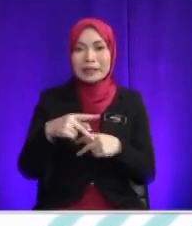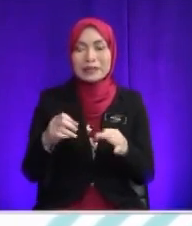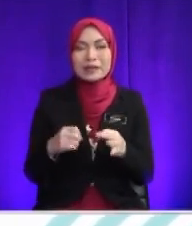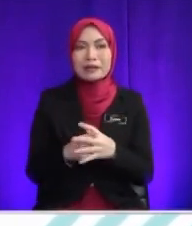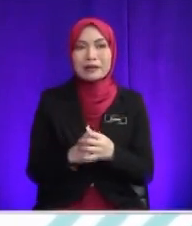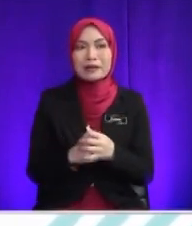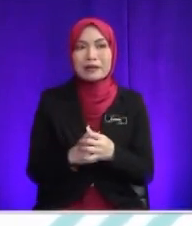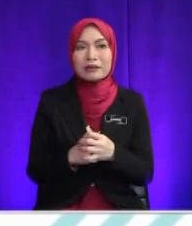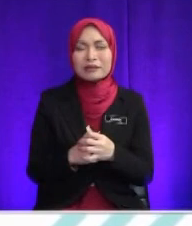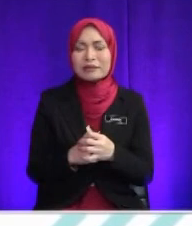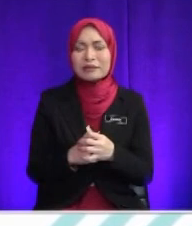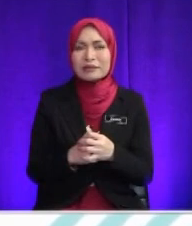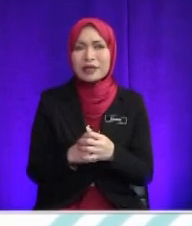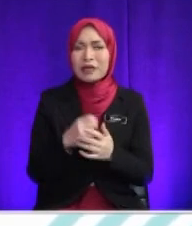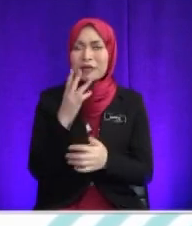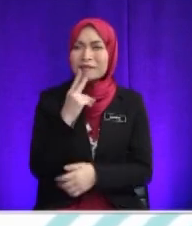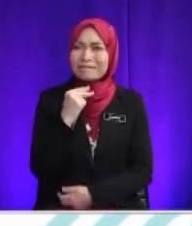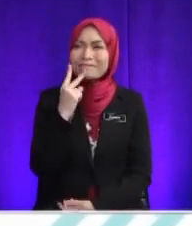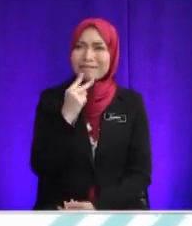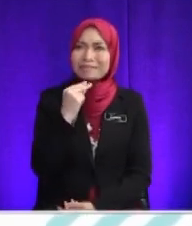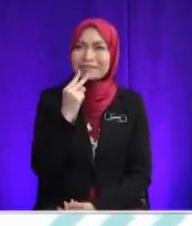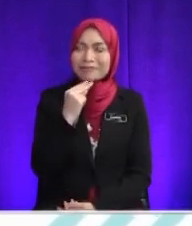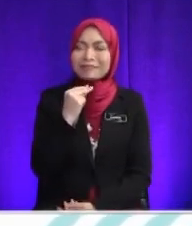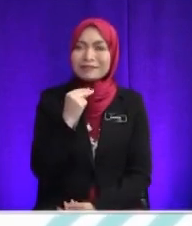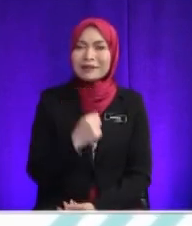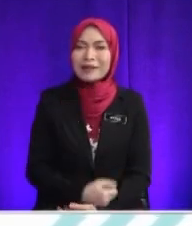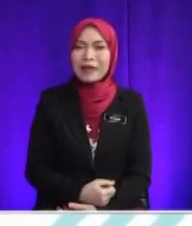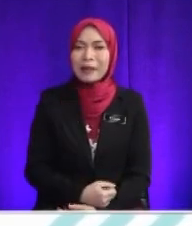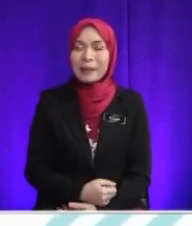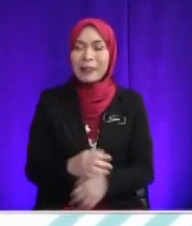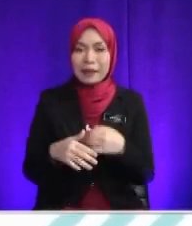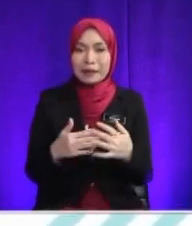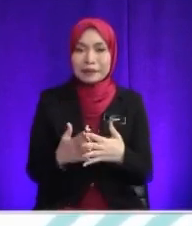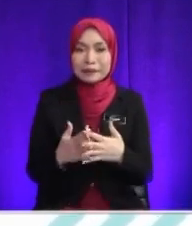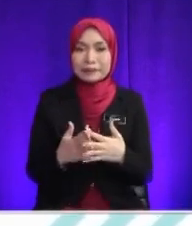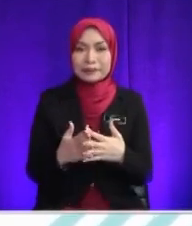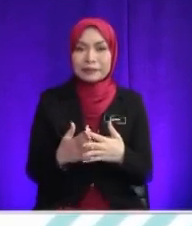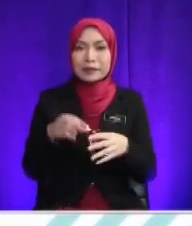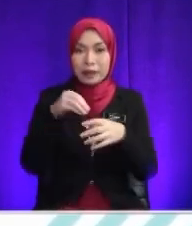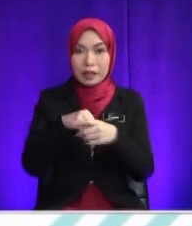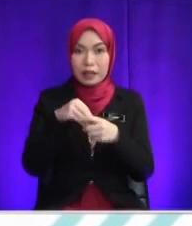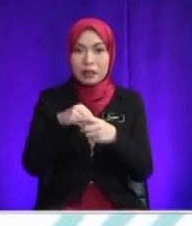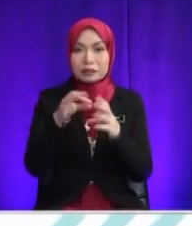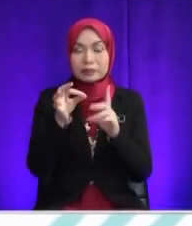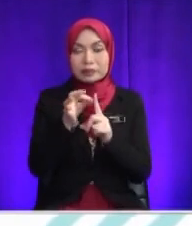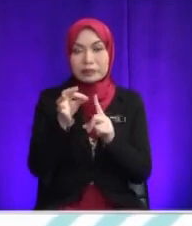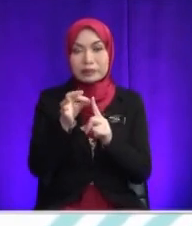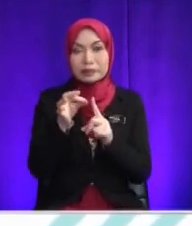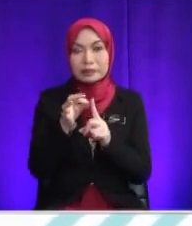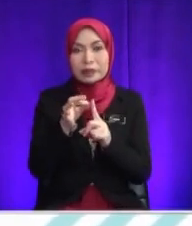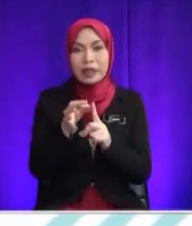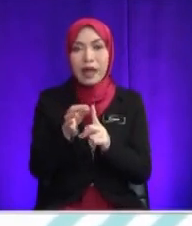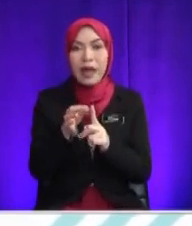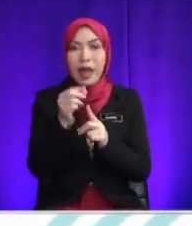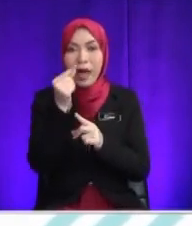so I think the keyword here or the similar phrases is he must have been at least 1.8 meters tall, which is definite. So